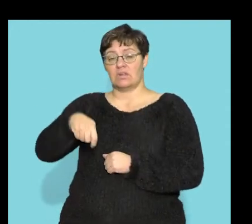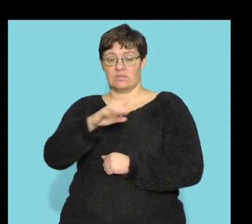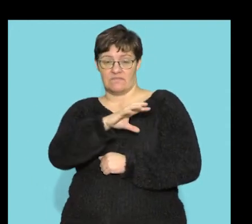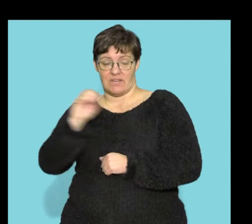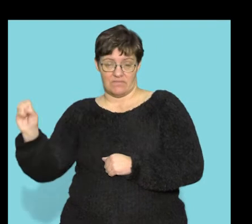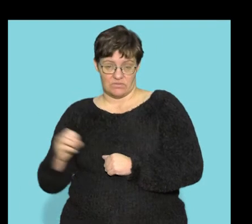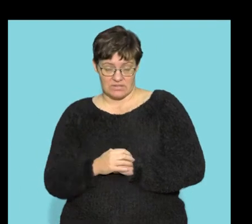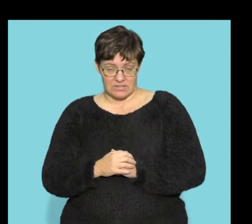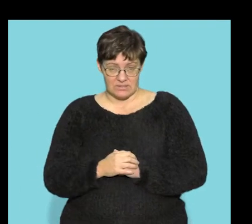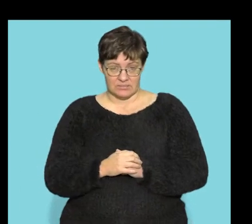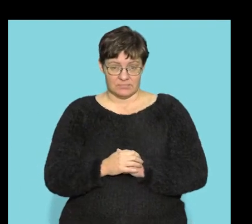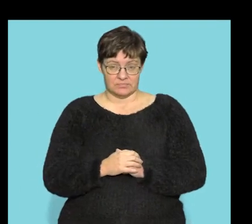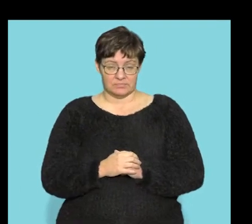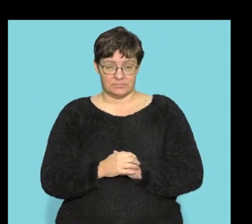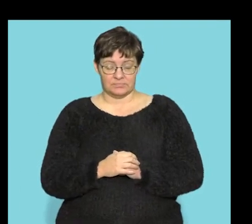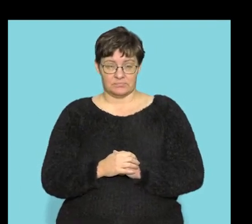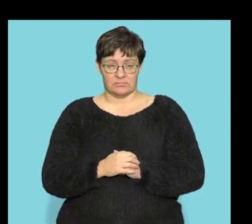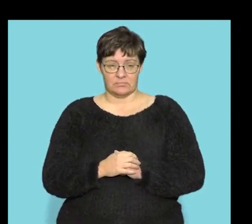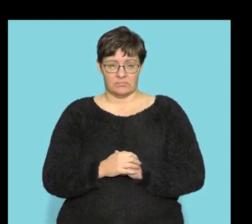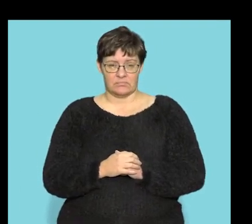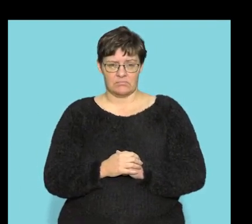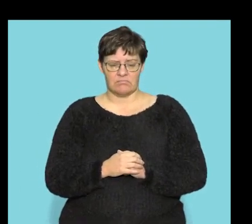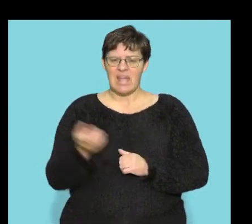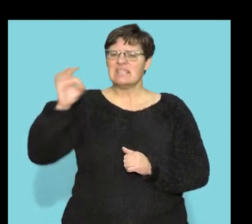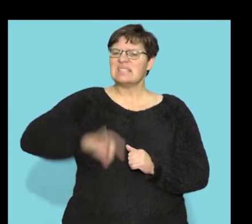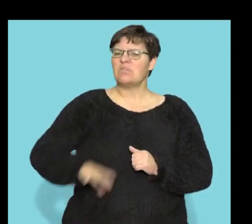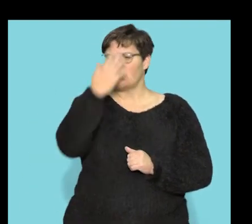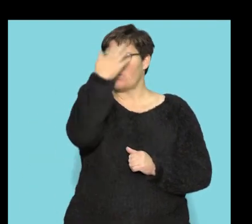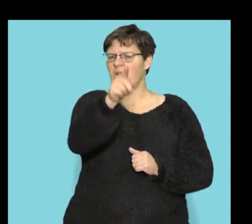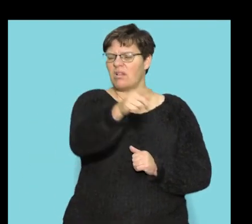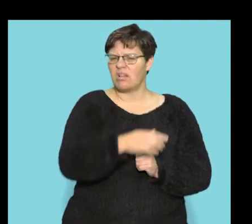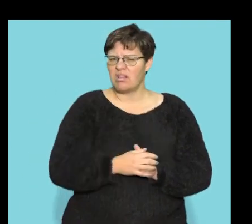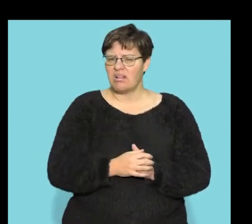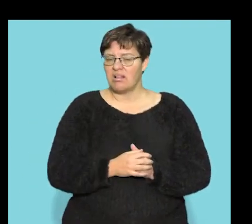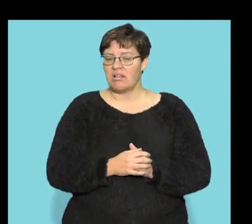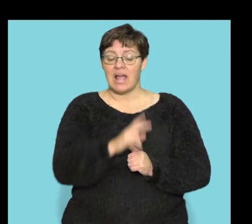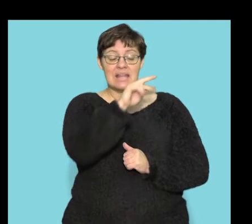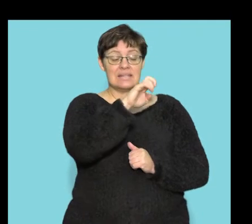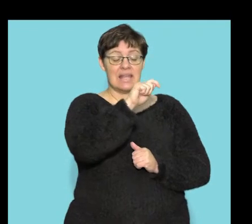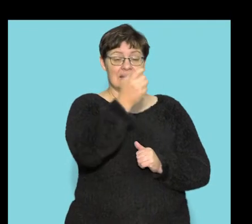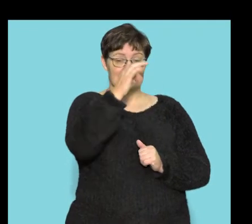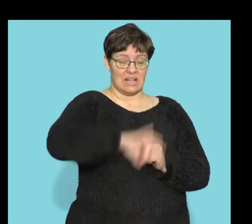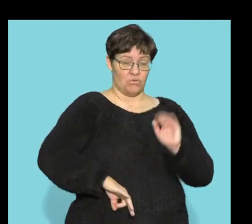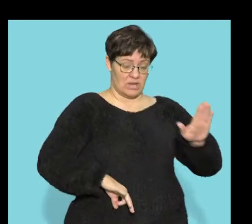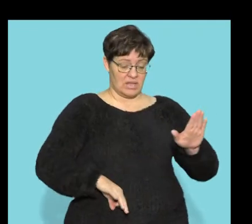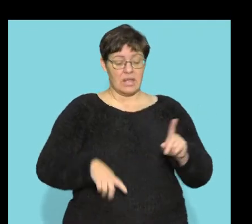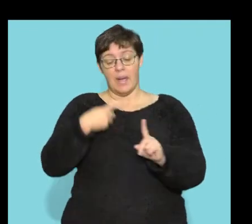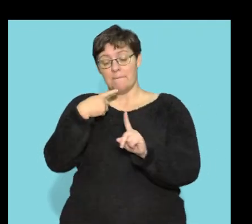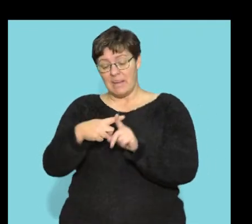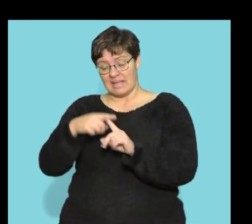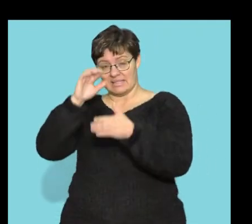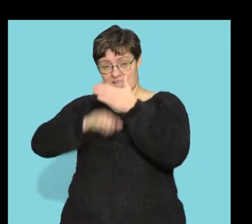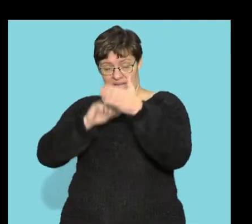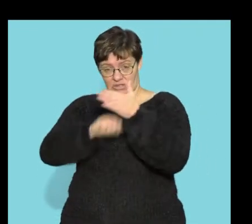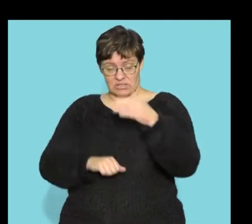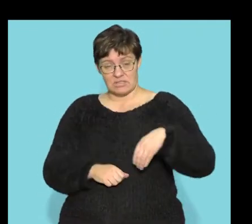14,500. Now, what do we know from salaries? Net salary plus deductions gives me